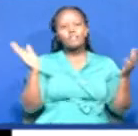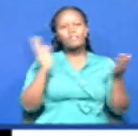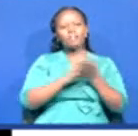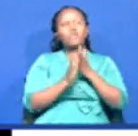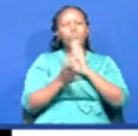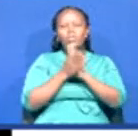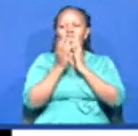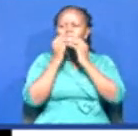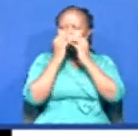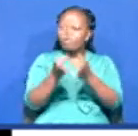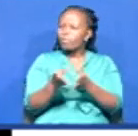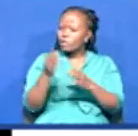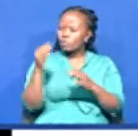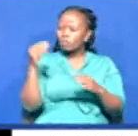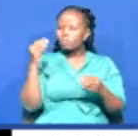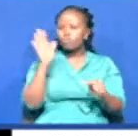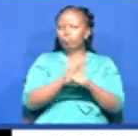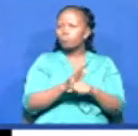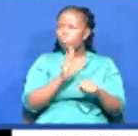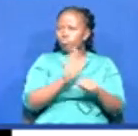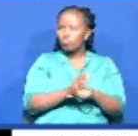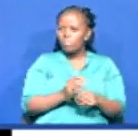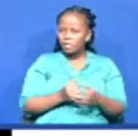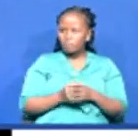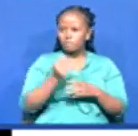Because again, remember, if you relieve,